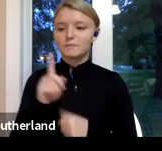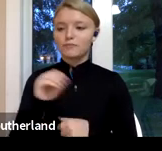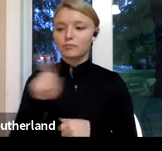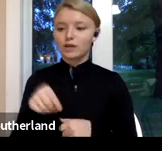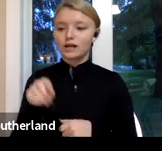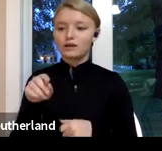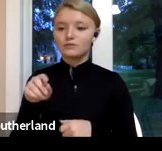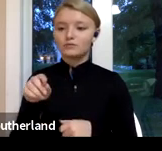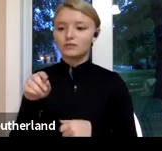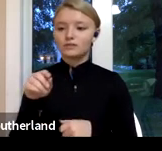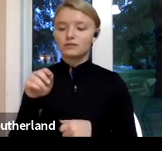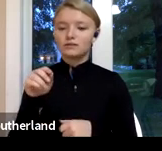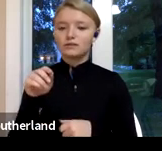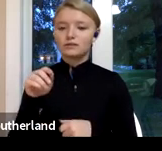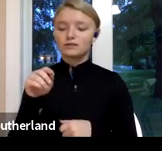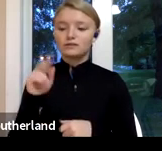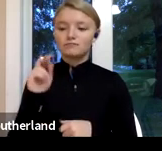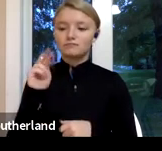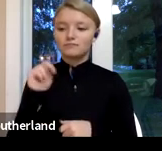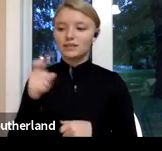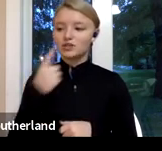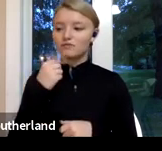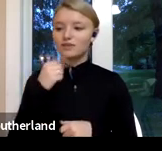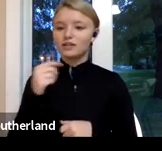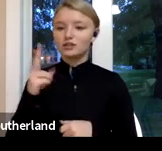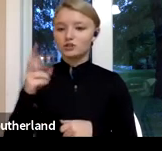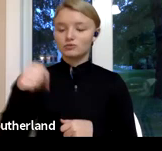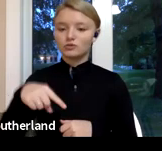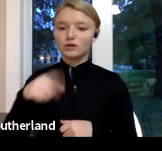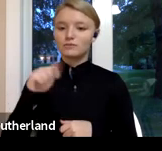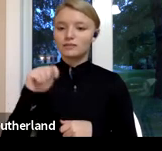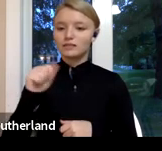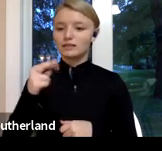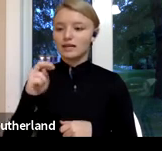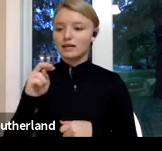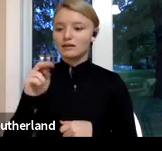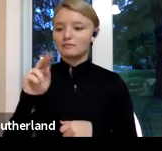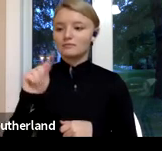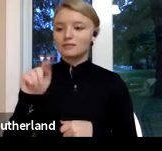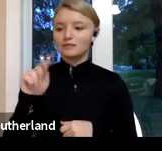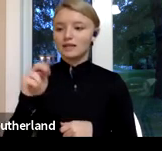1 drop Ningxia Red, 2 drop tangerine, 2 drop lime, 1 drop sacred frank.